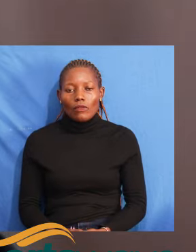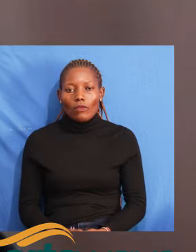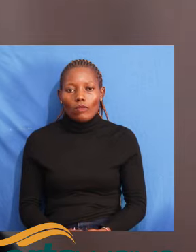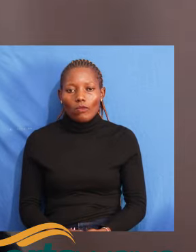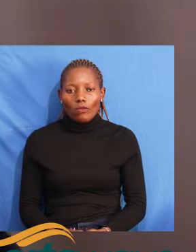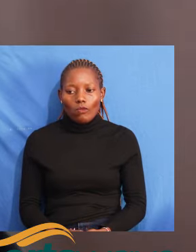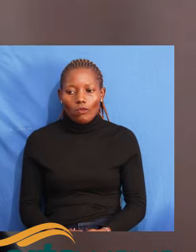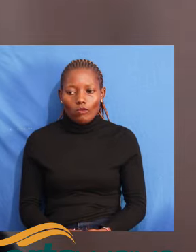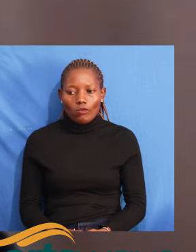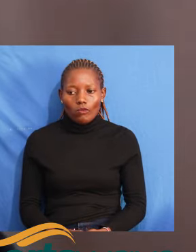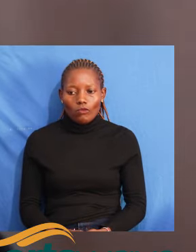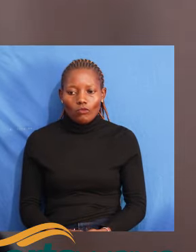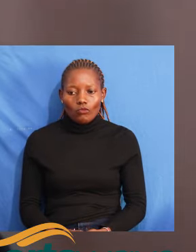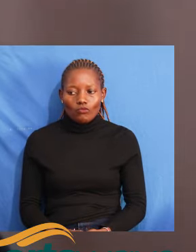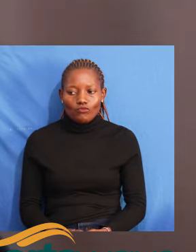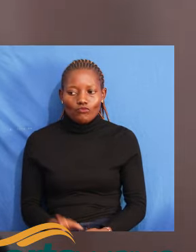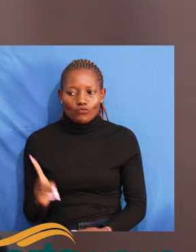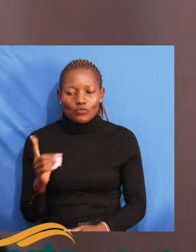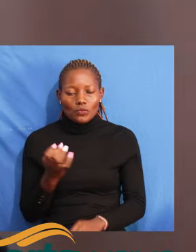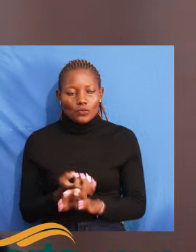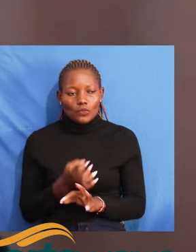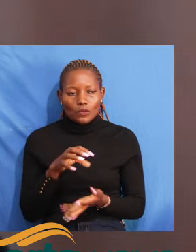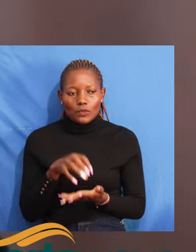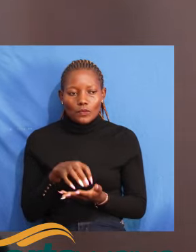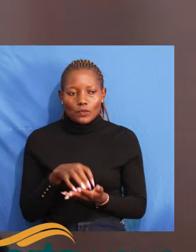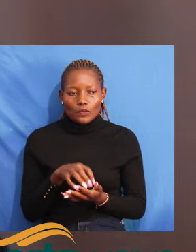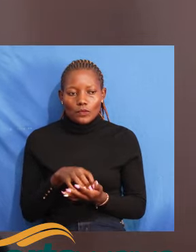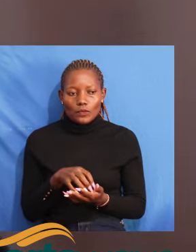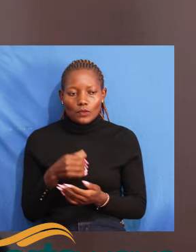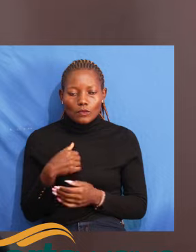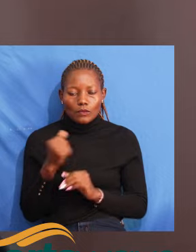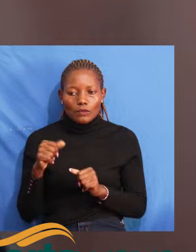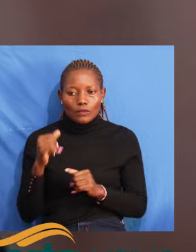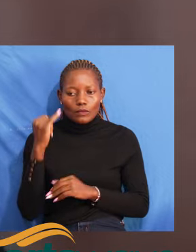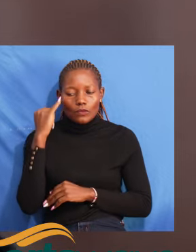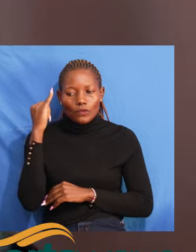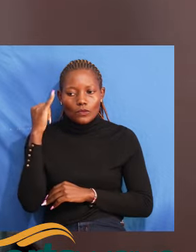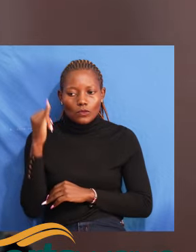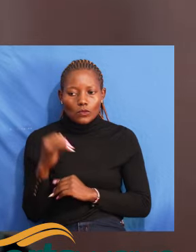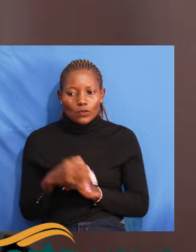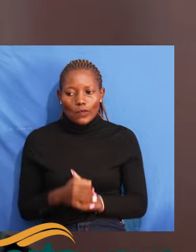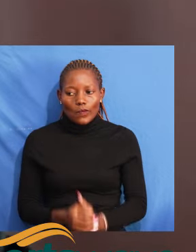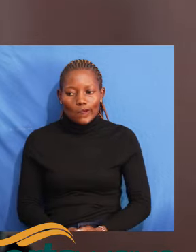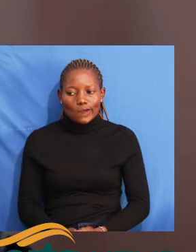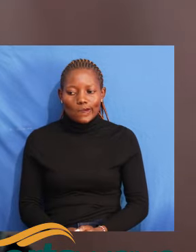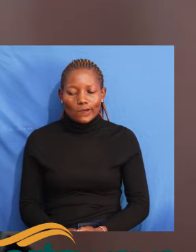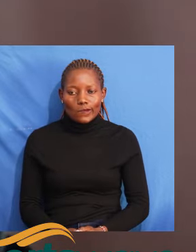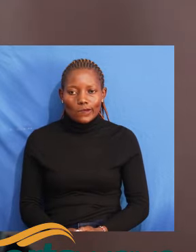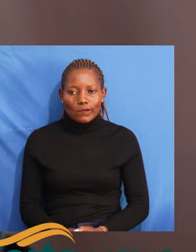yeah, that's very tough situation. I can imagine.